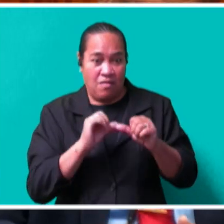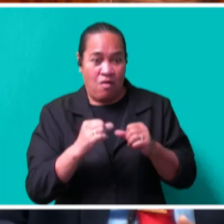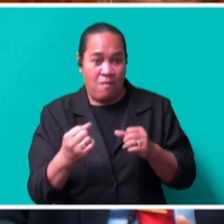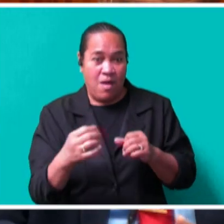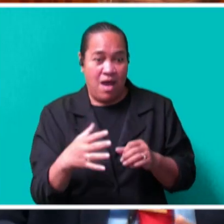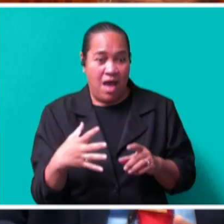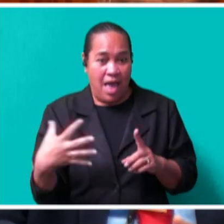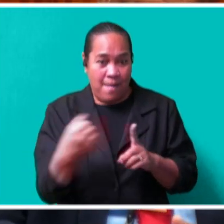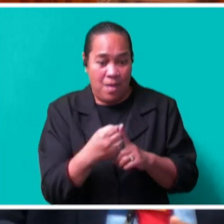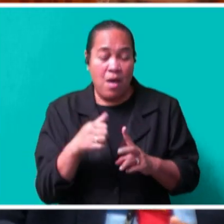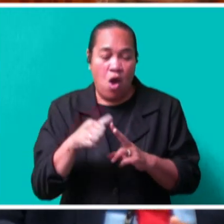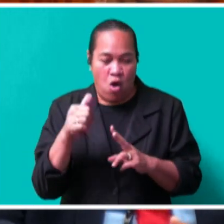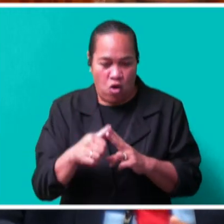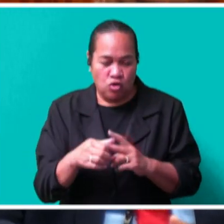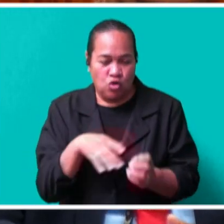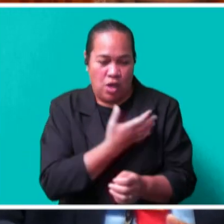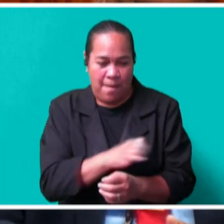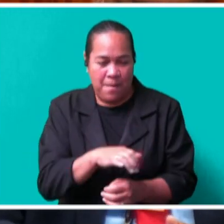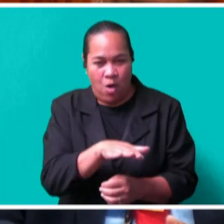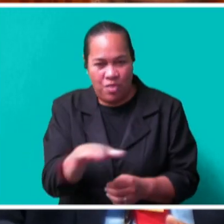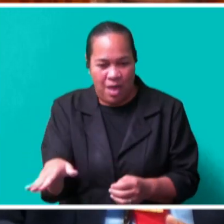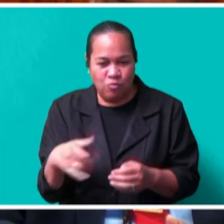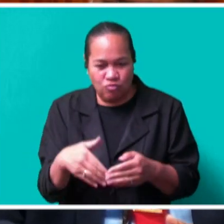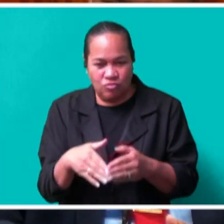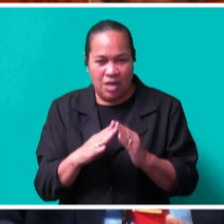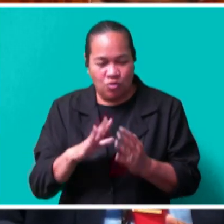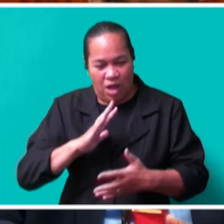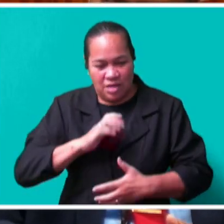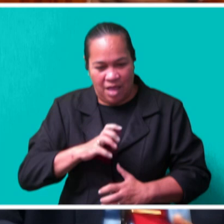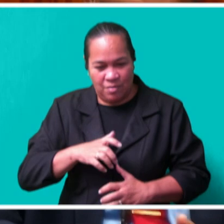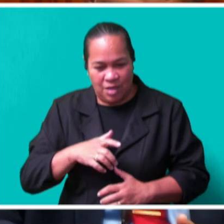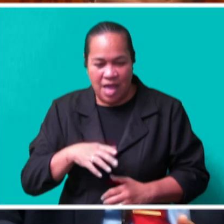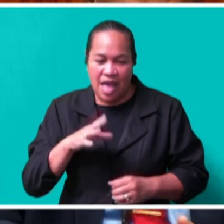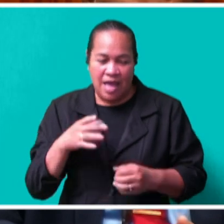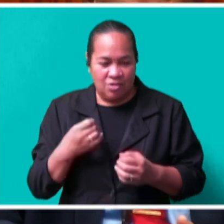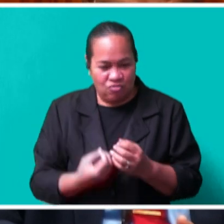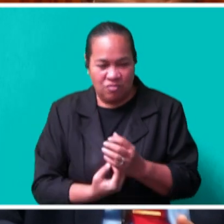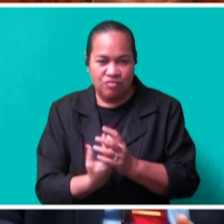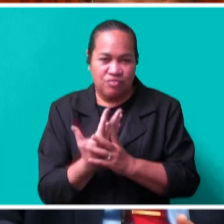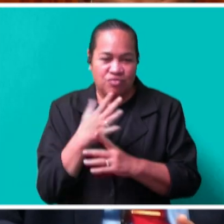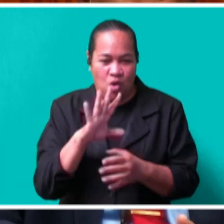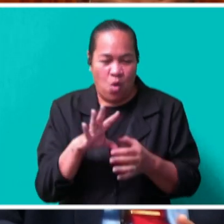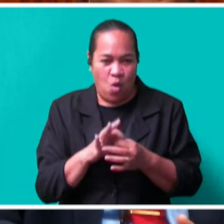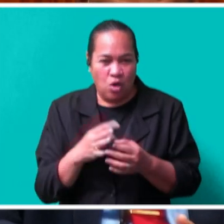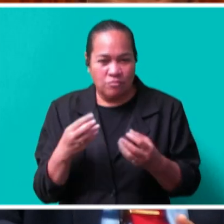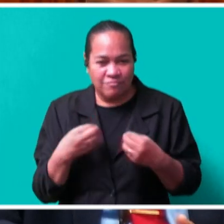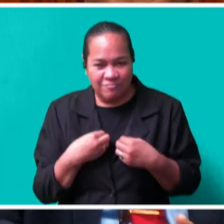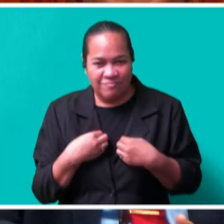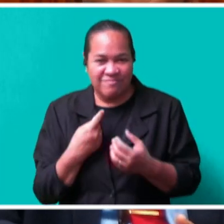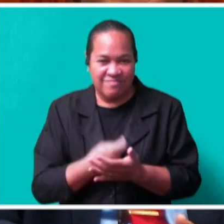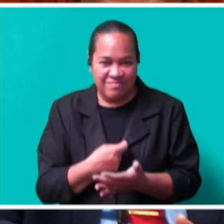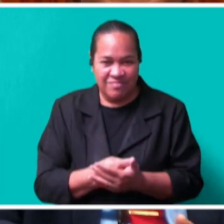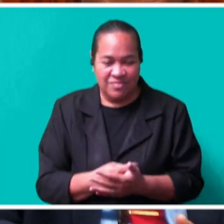but are also economically empowered to adapt, to deliver, and to thrive in a changing environment. And